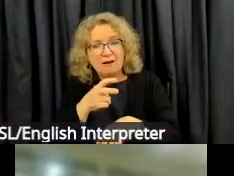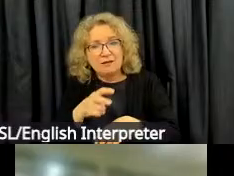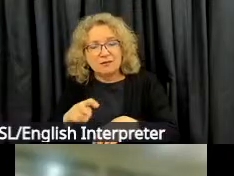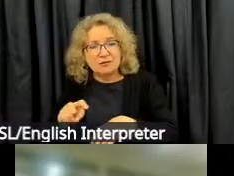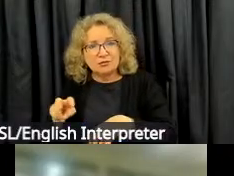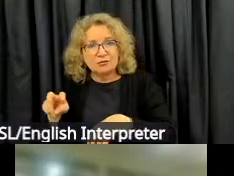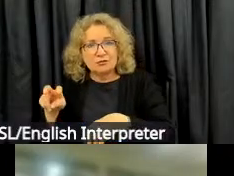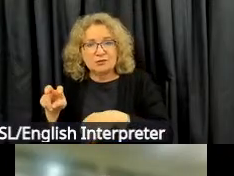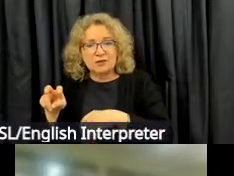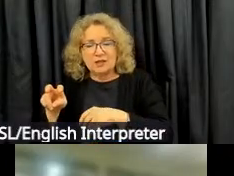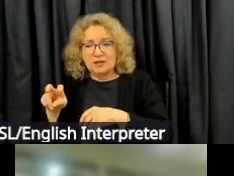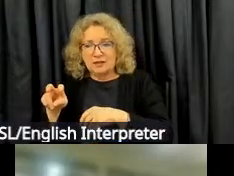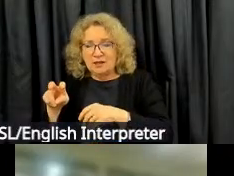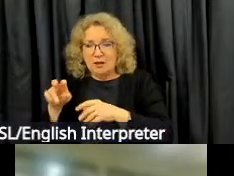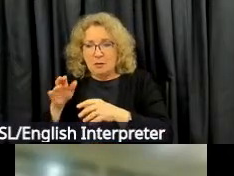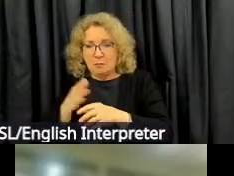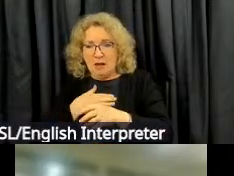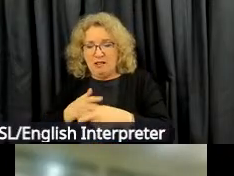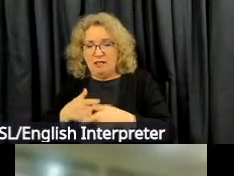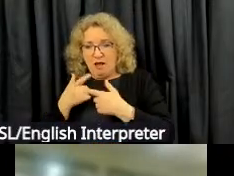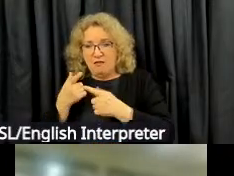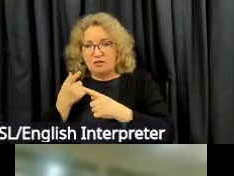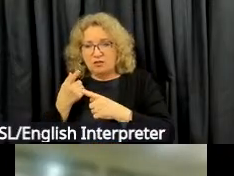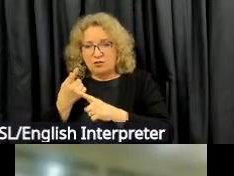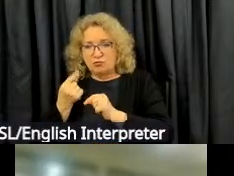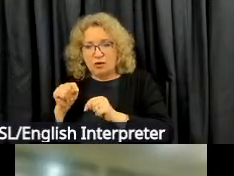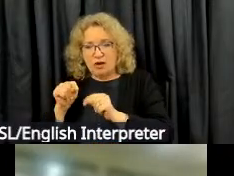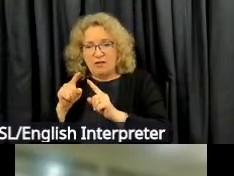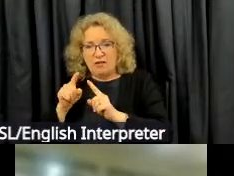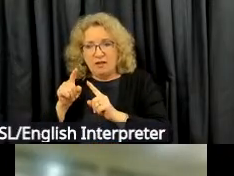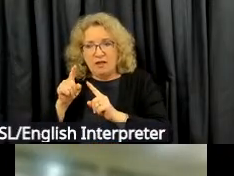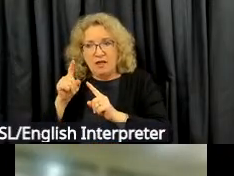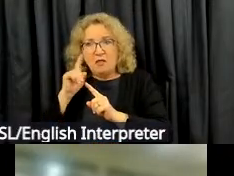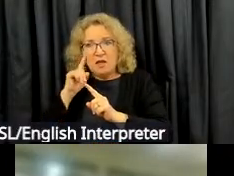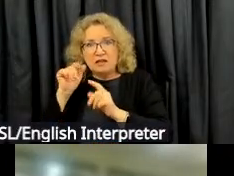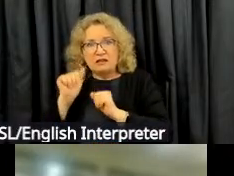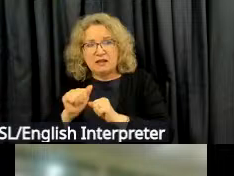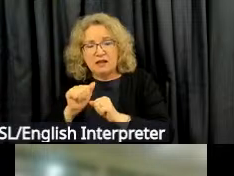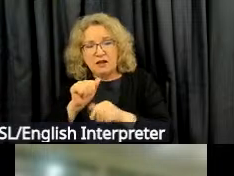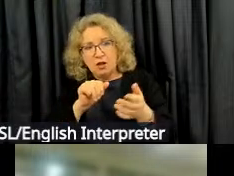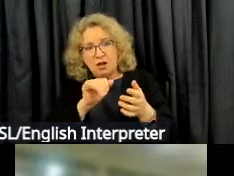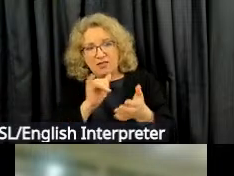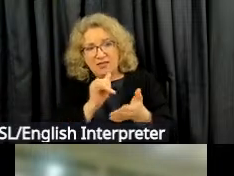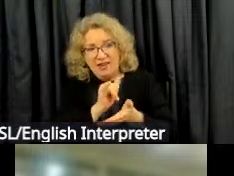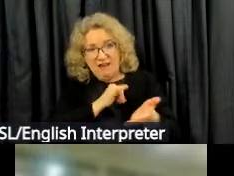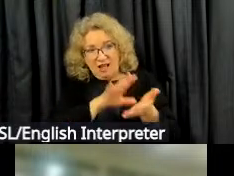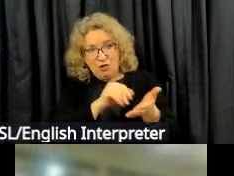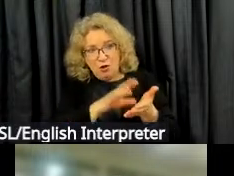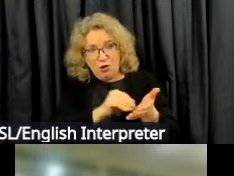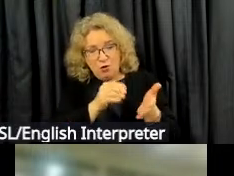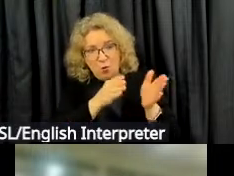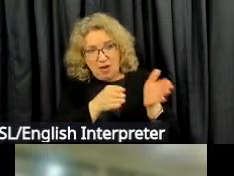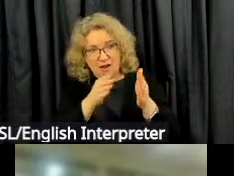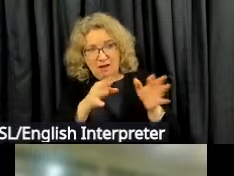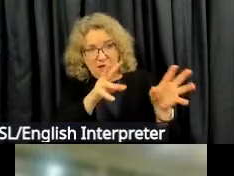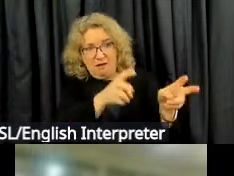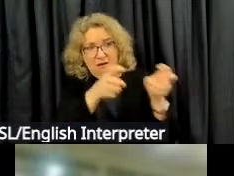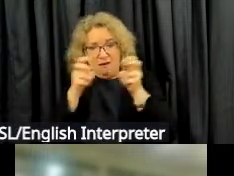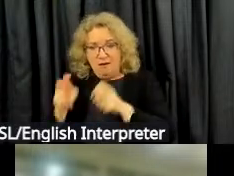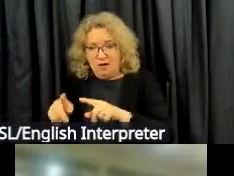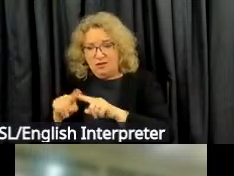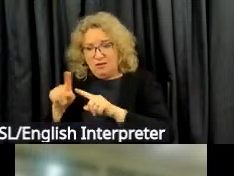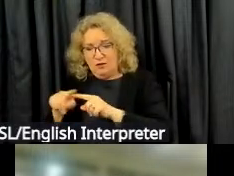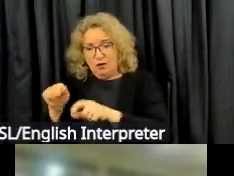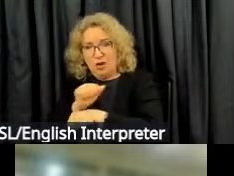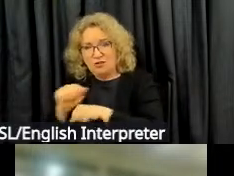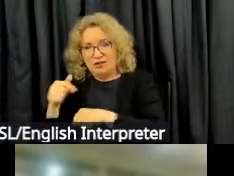different projects that I'm using, thanks to you guys. And about our participation, we live